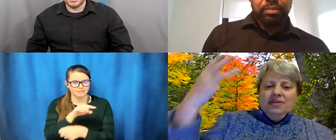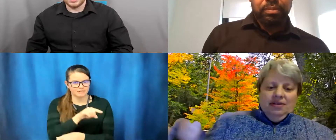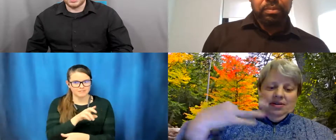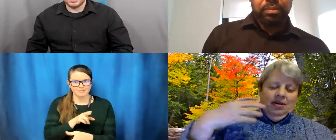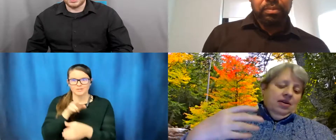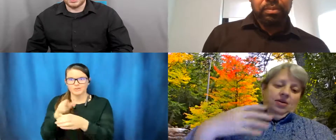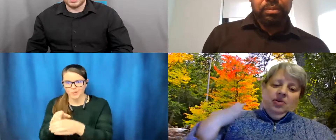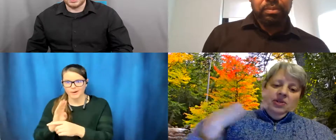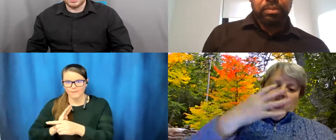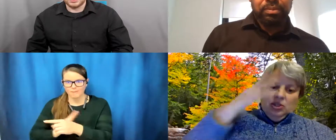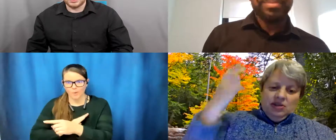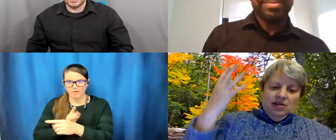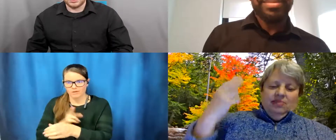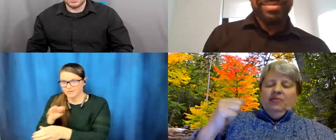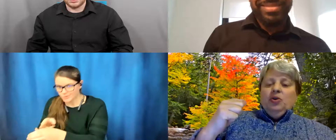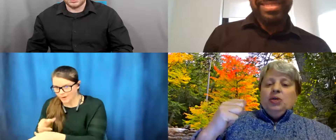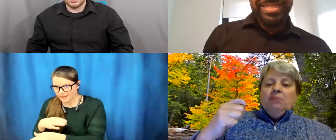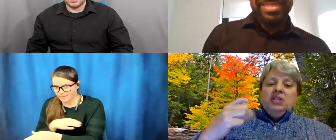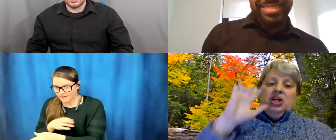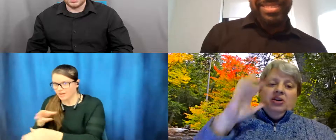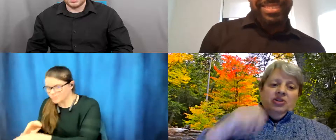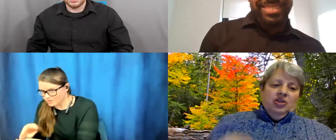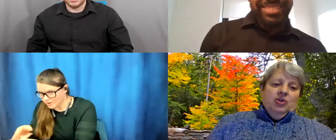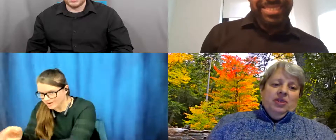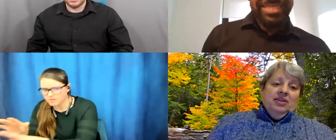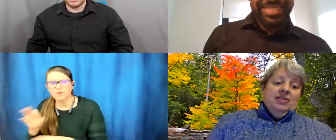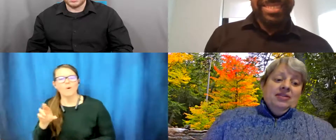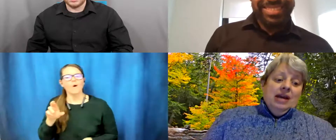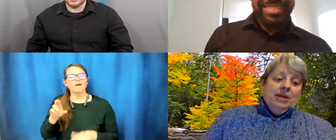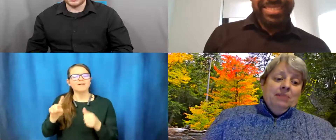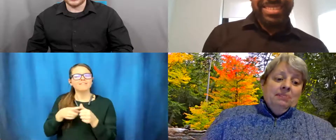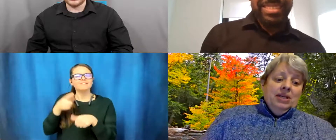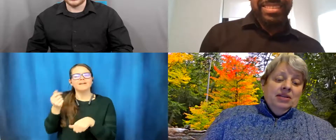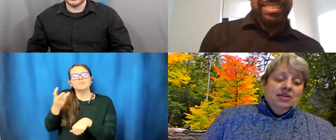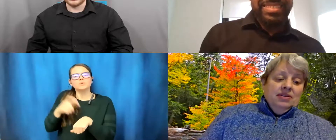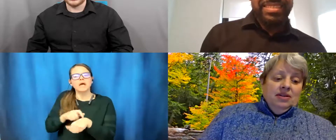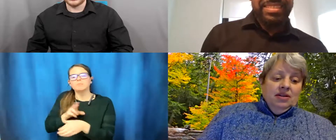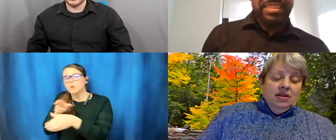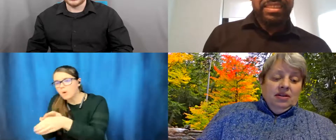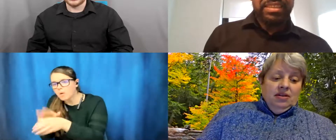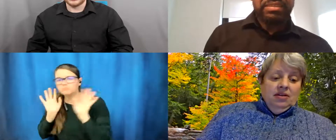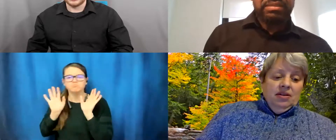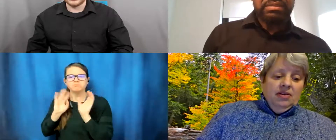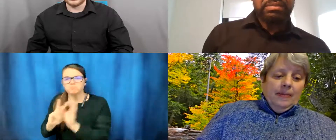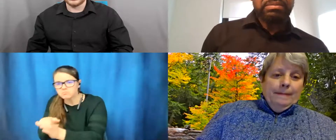committees, or is it just a few times a year? Do you know what the time commitment is?